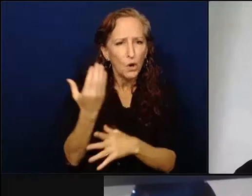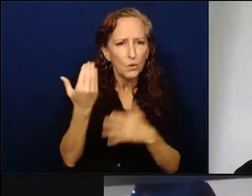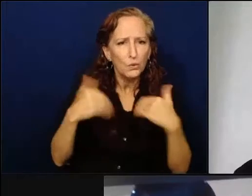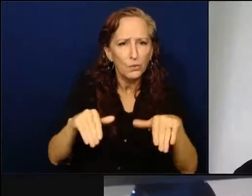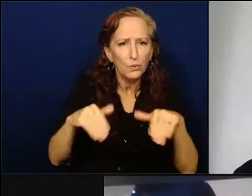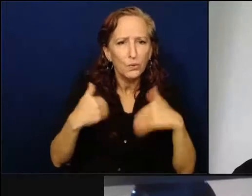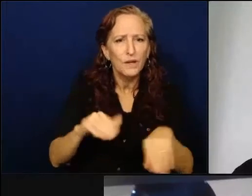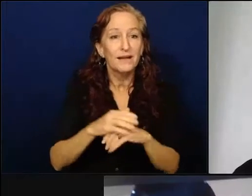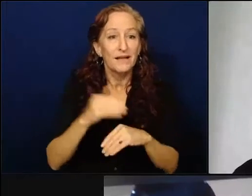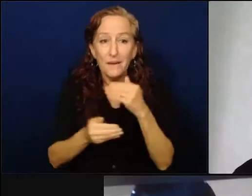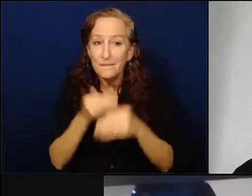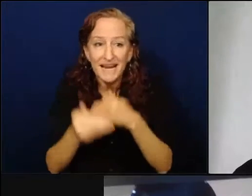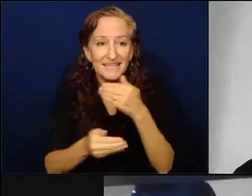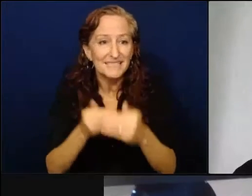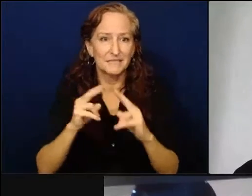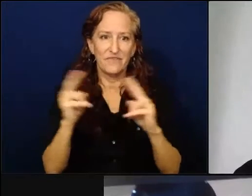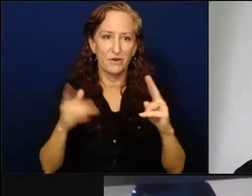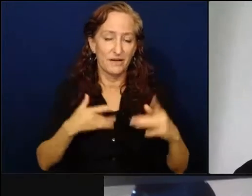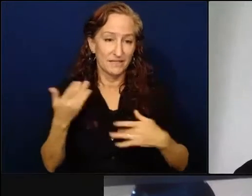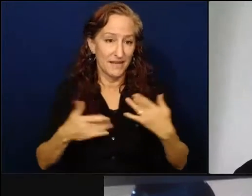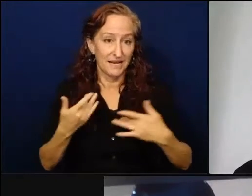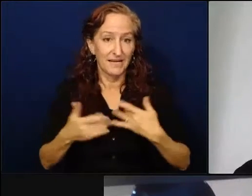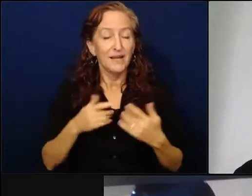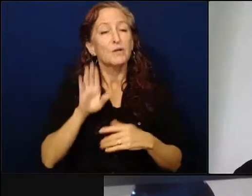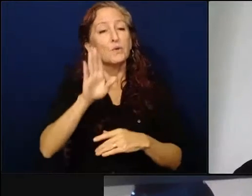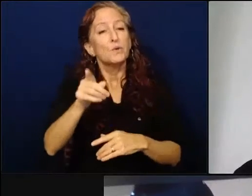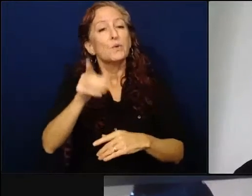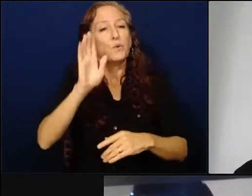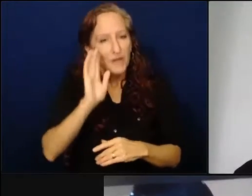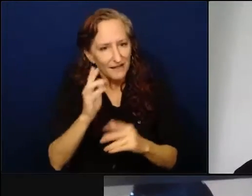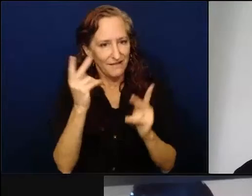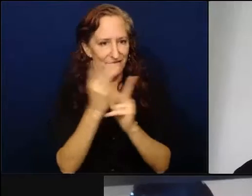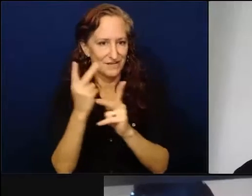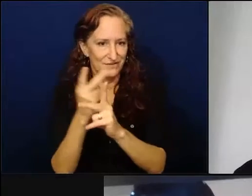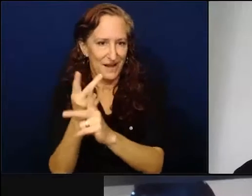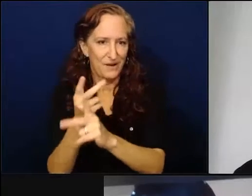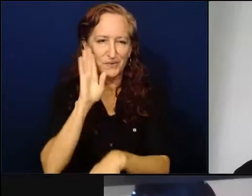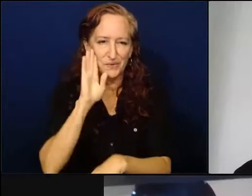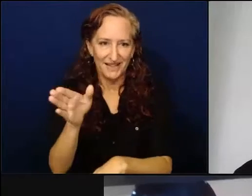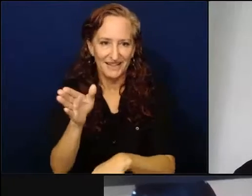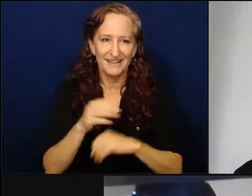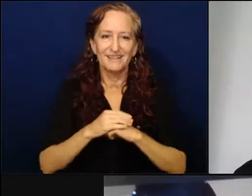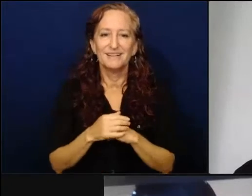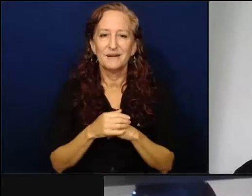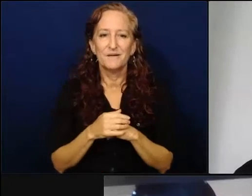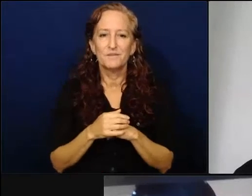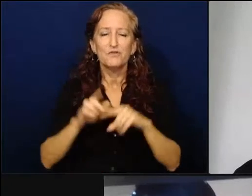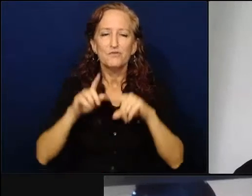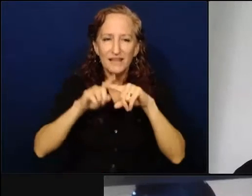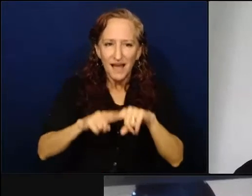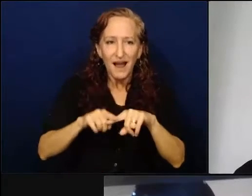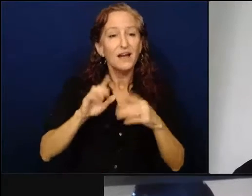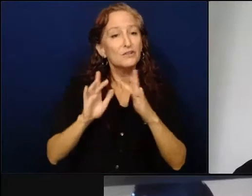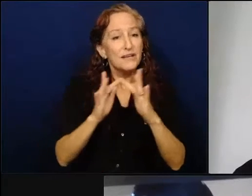extremely exciting. And you will figure it out. That's one thing that, you rely on your network